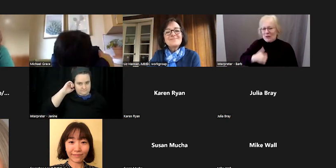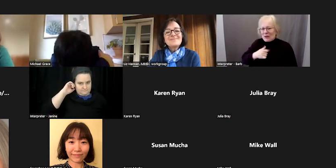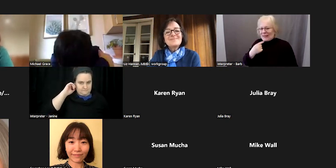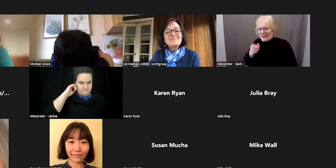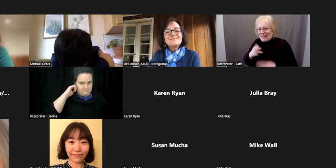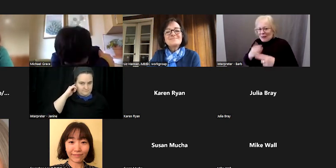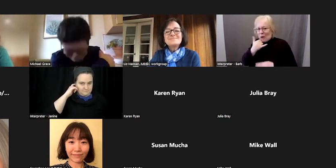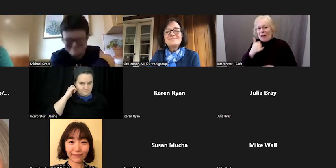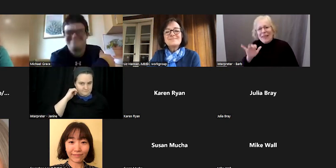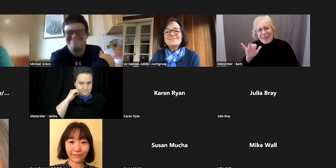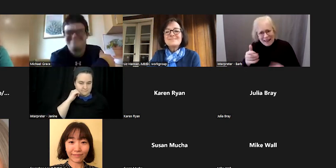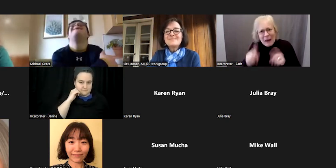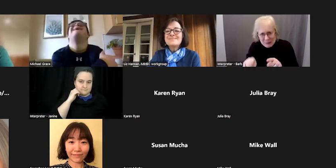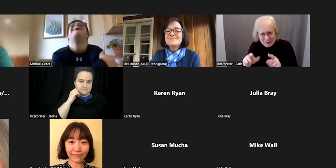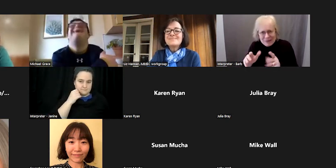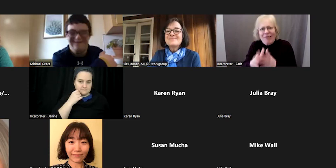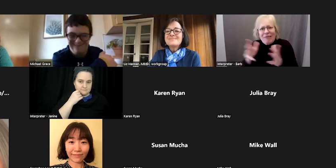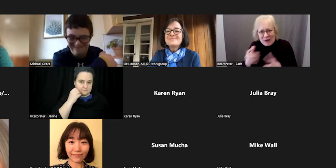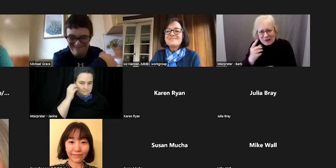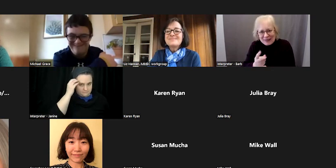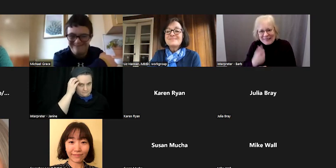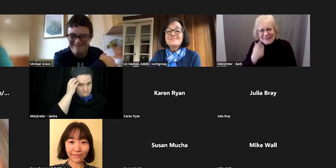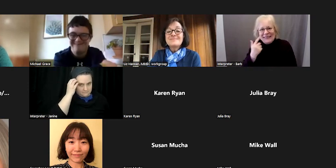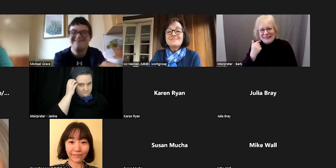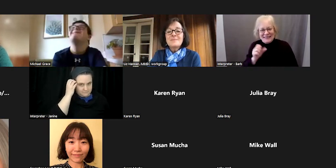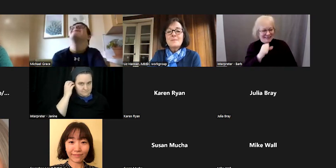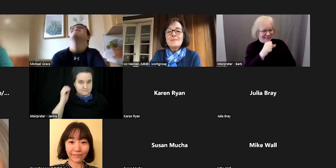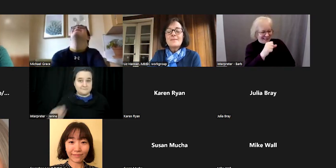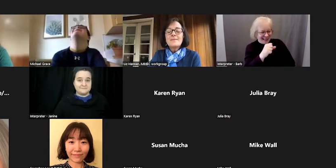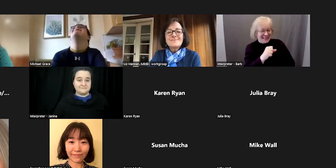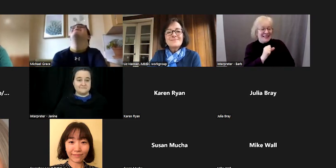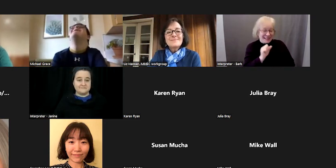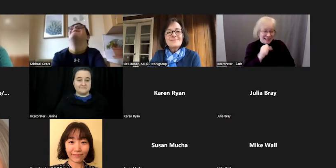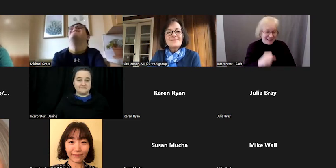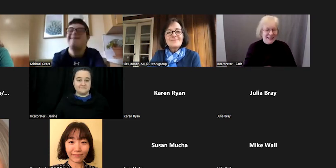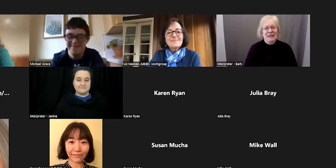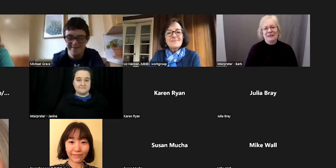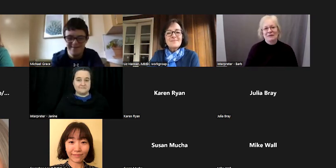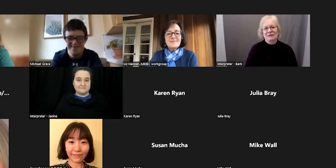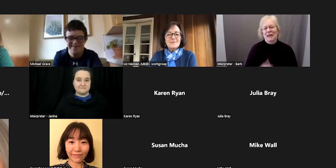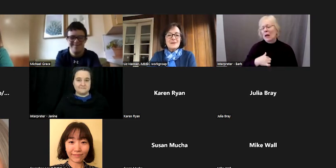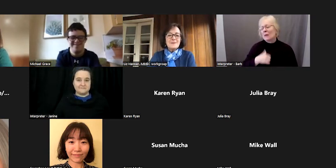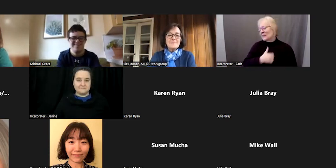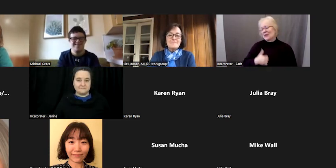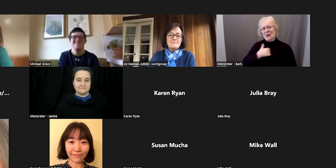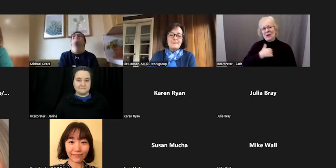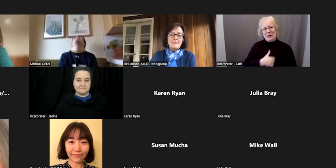I bet that happens to you all the time. It really does. I know. I'm so sorry,